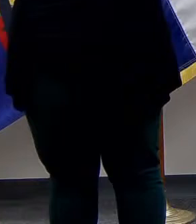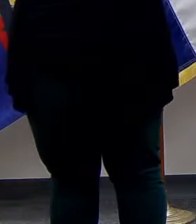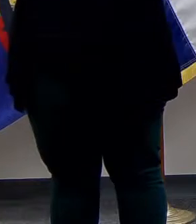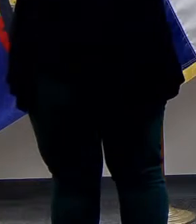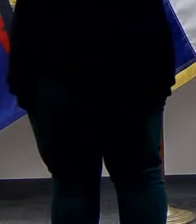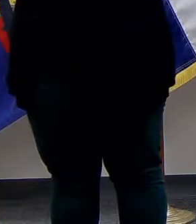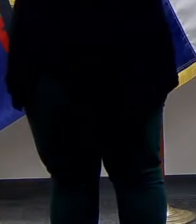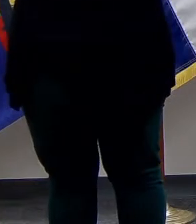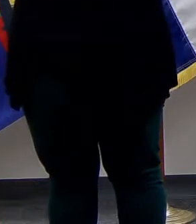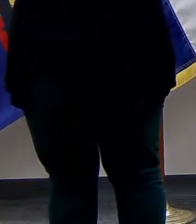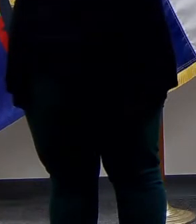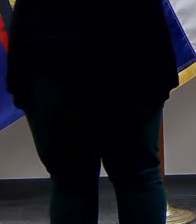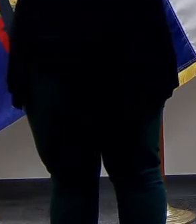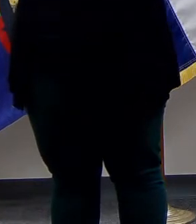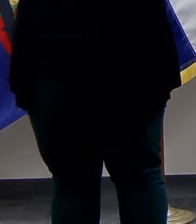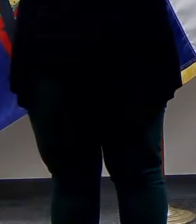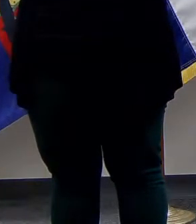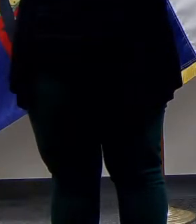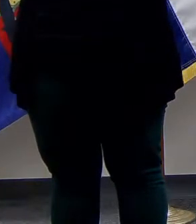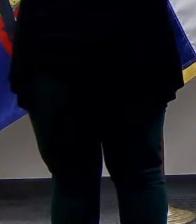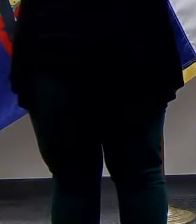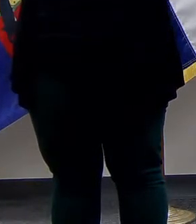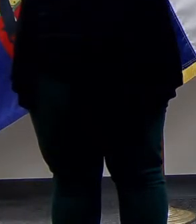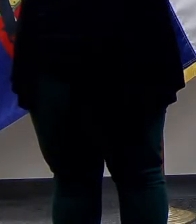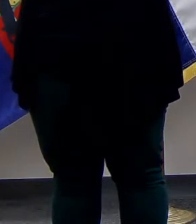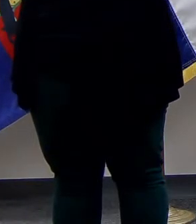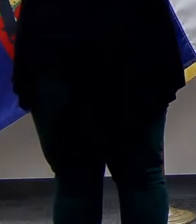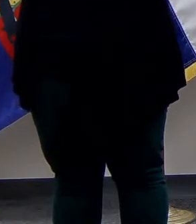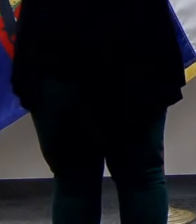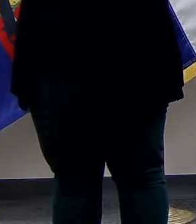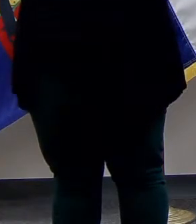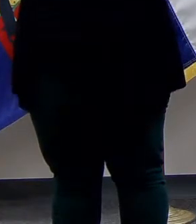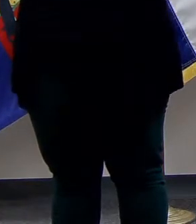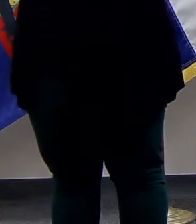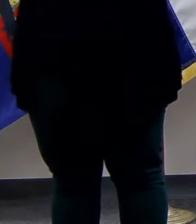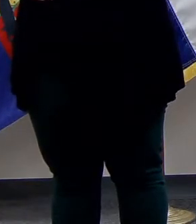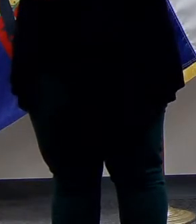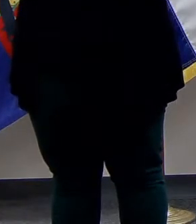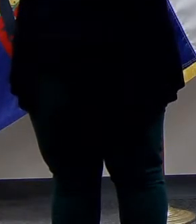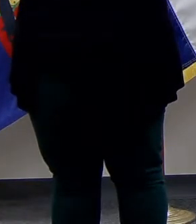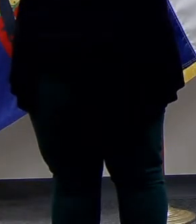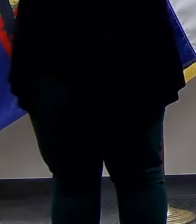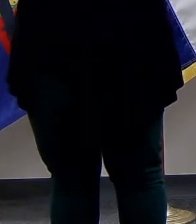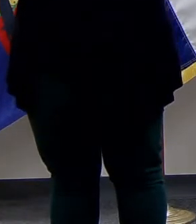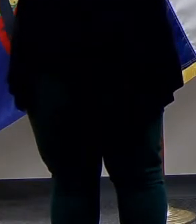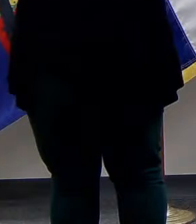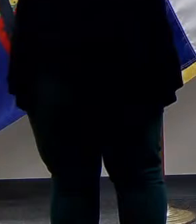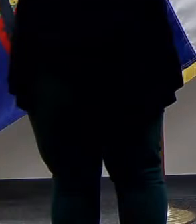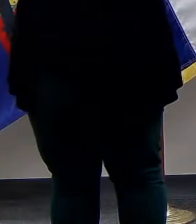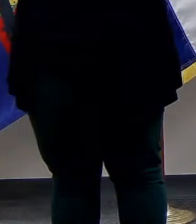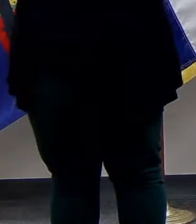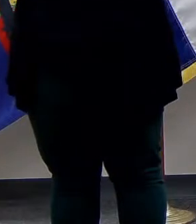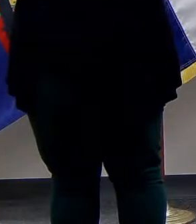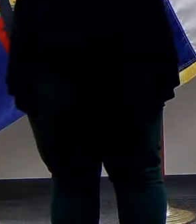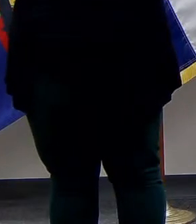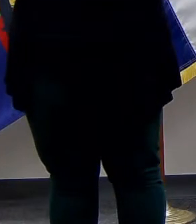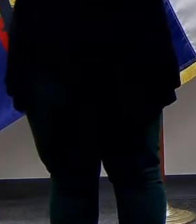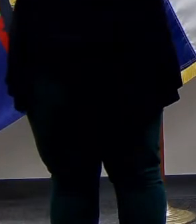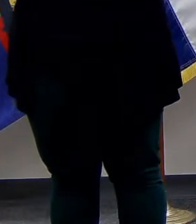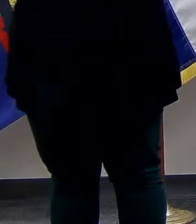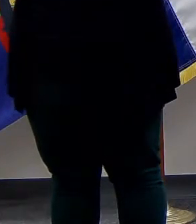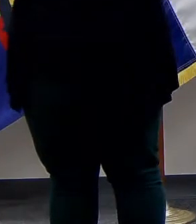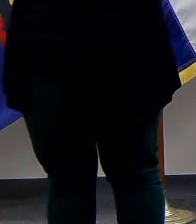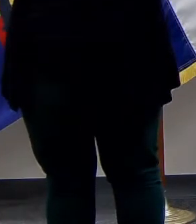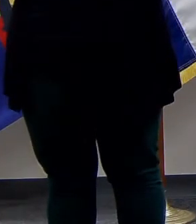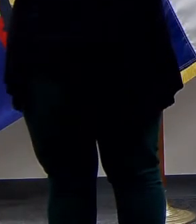our undeniable reality for the place that we're in right now. I also understand that you may receive conflicting information related to what I'm